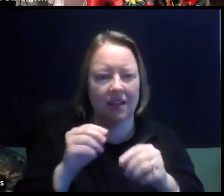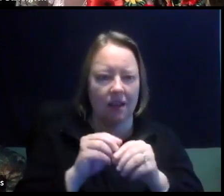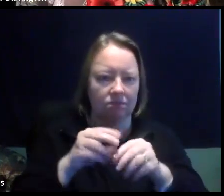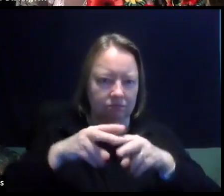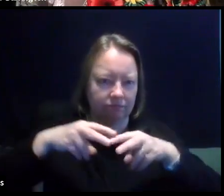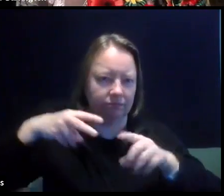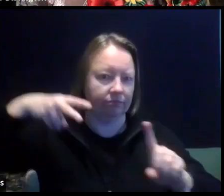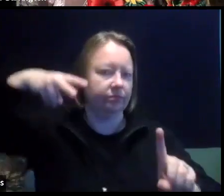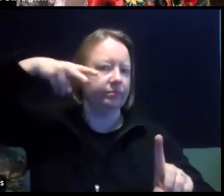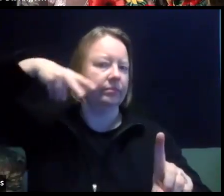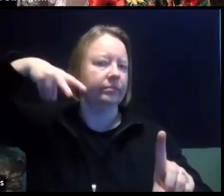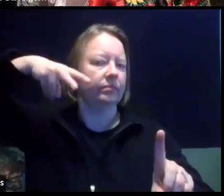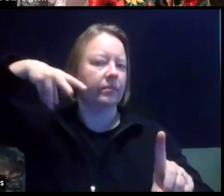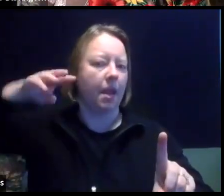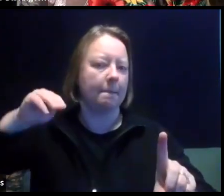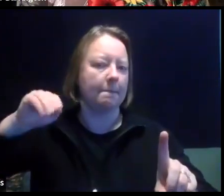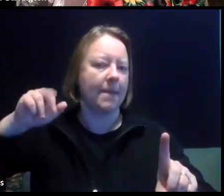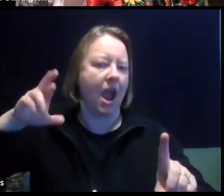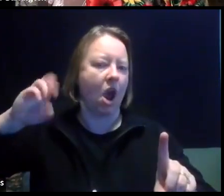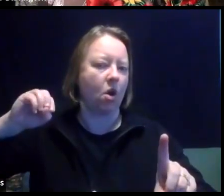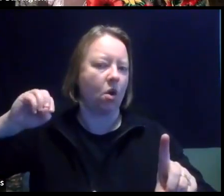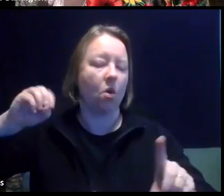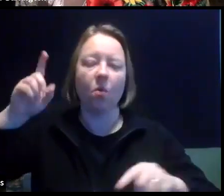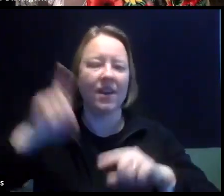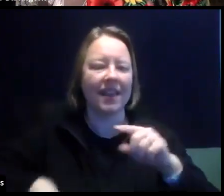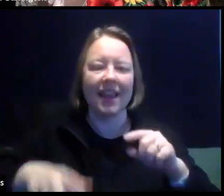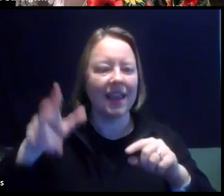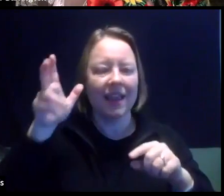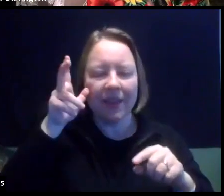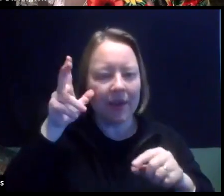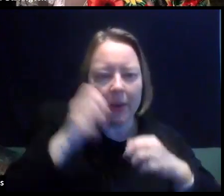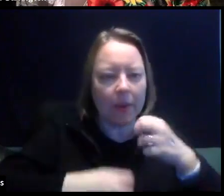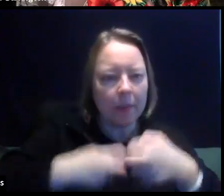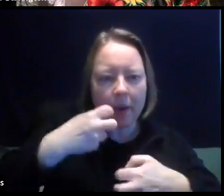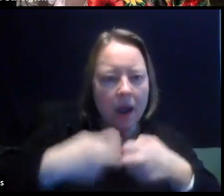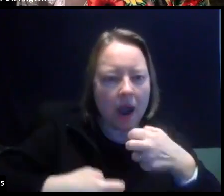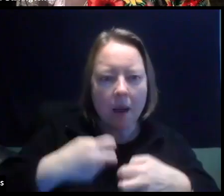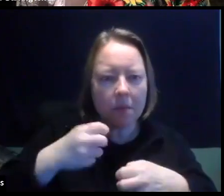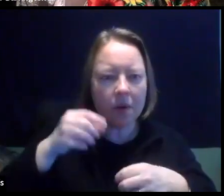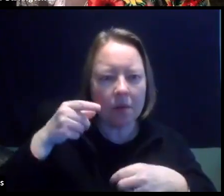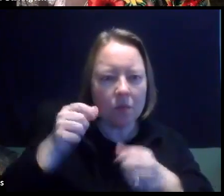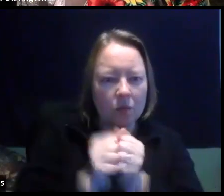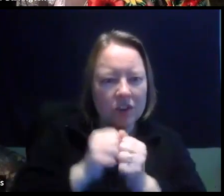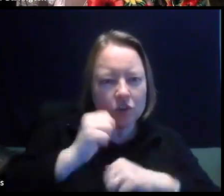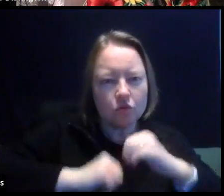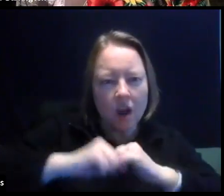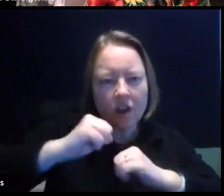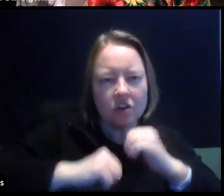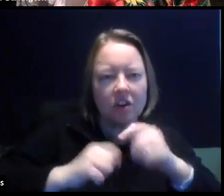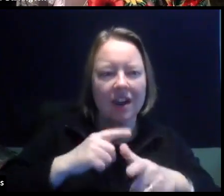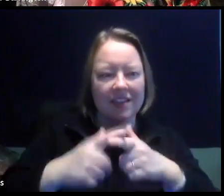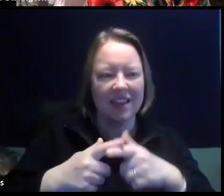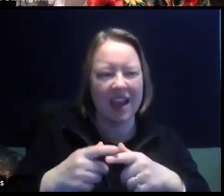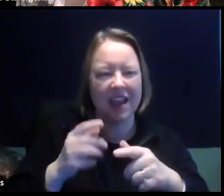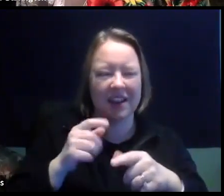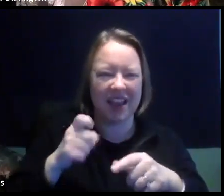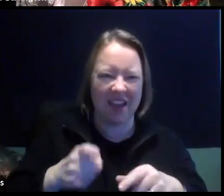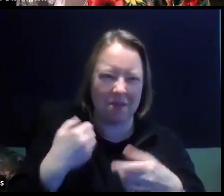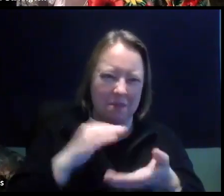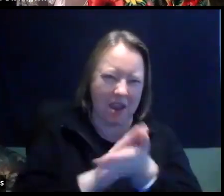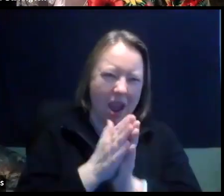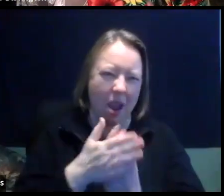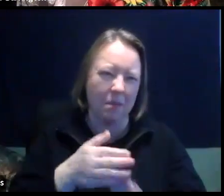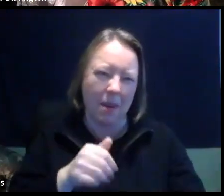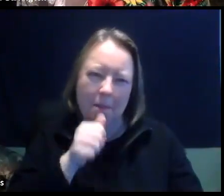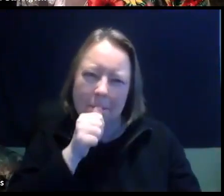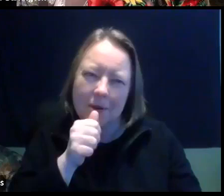We can't hear a structural problem and make it an independent interpersonal issue.